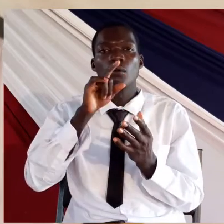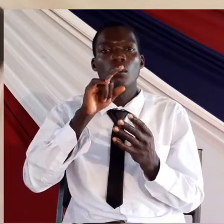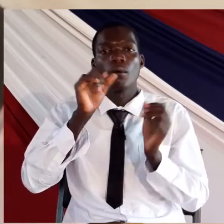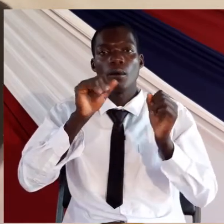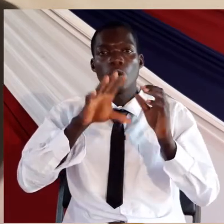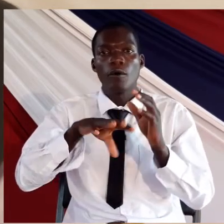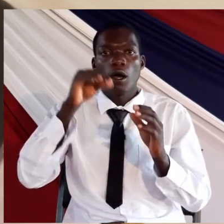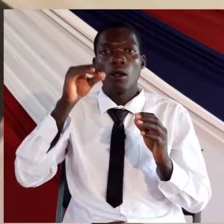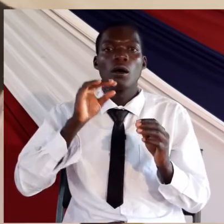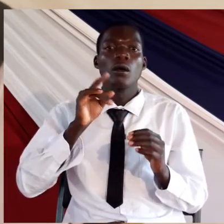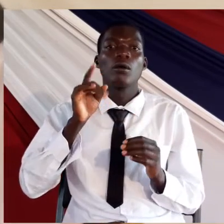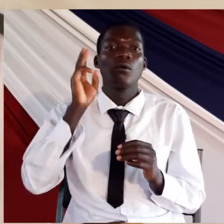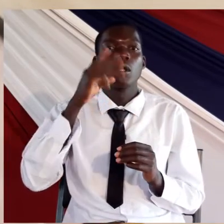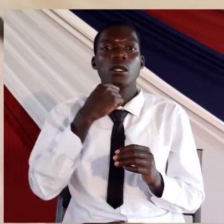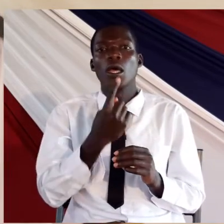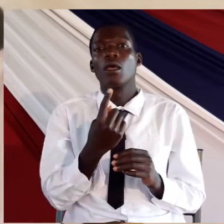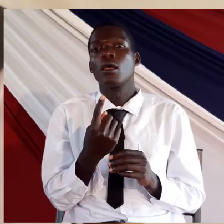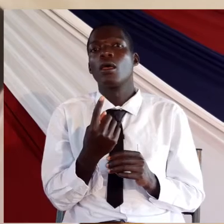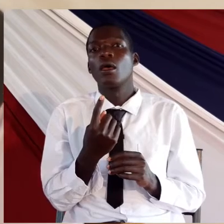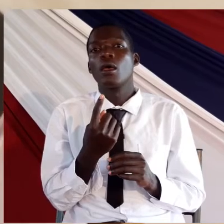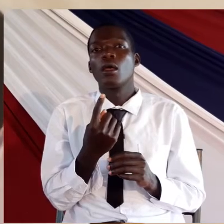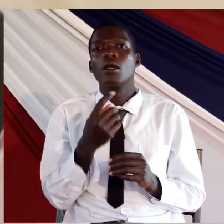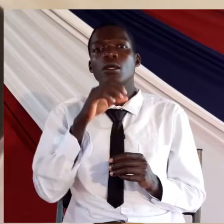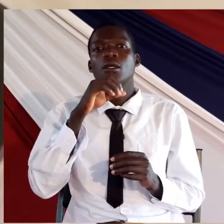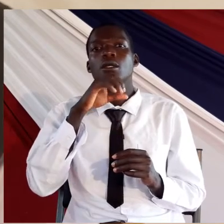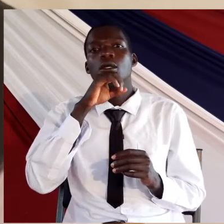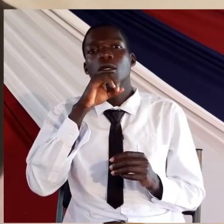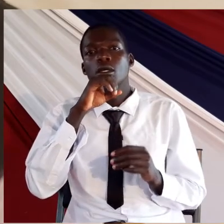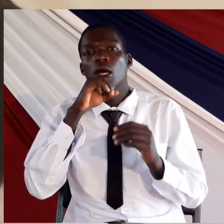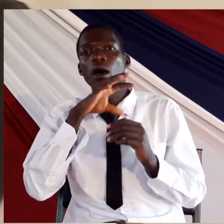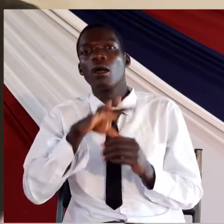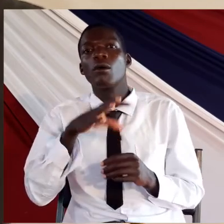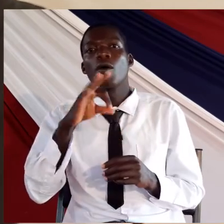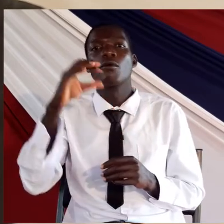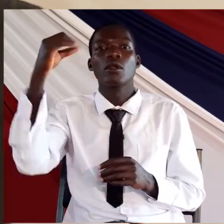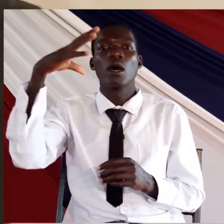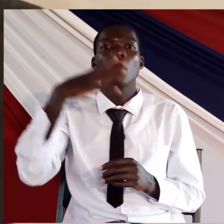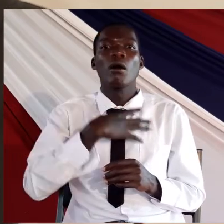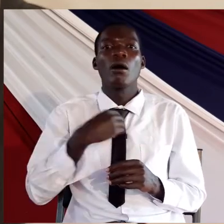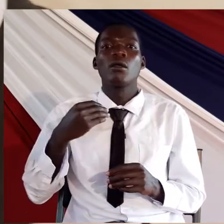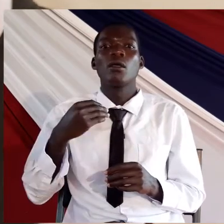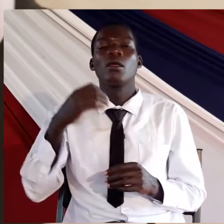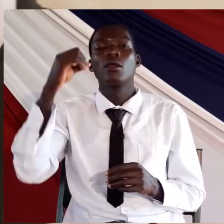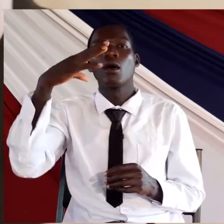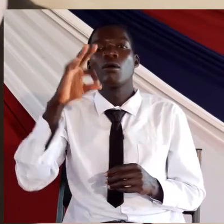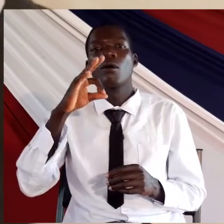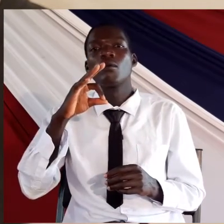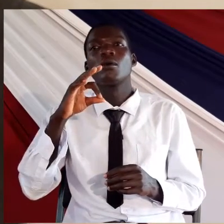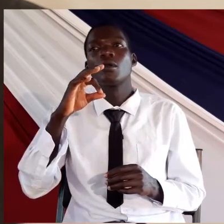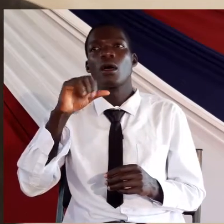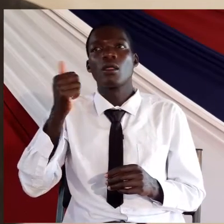you, I would say this is Elder Eric, son of X, who was the son of Y, the son of Z,